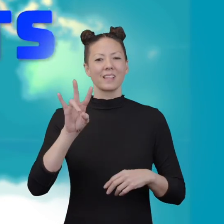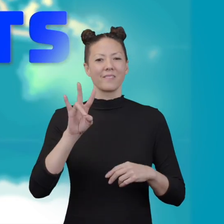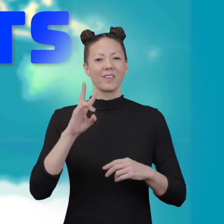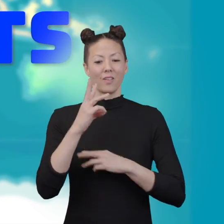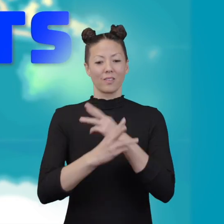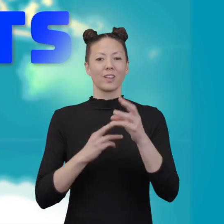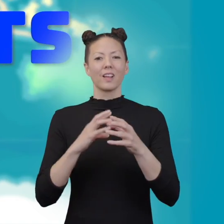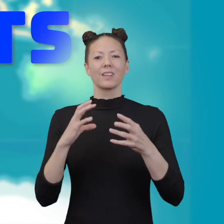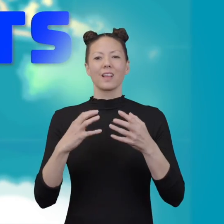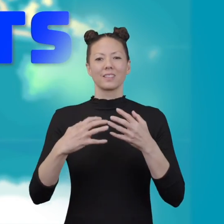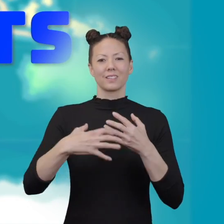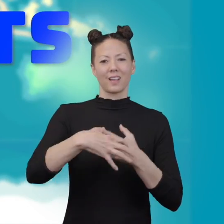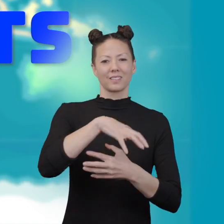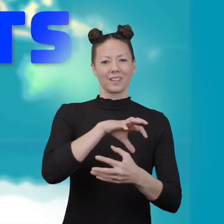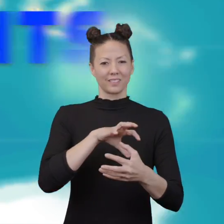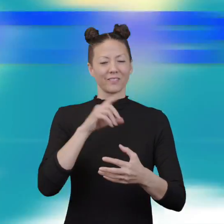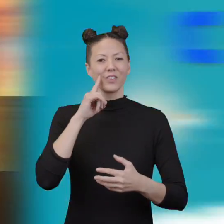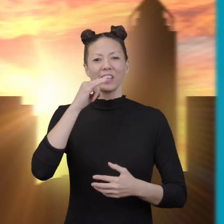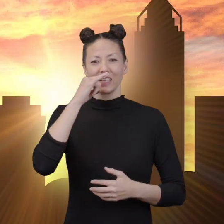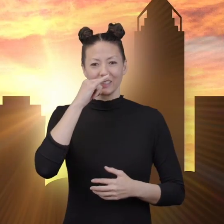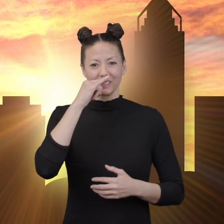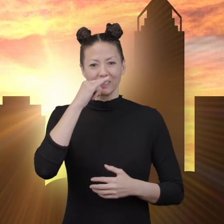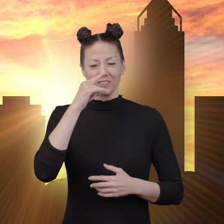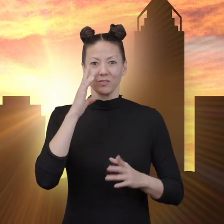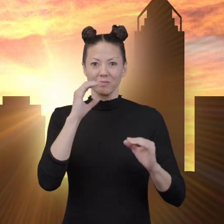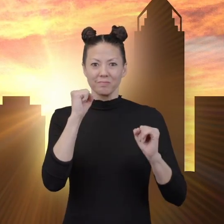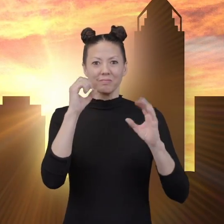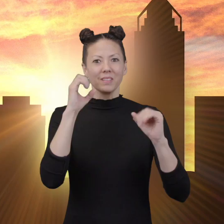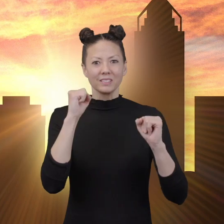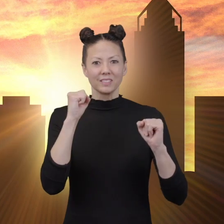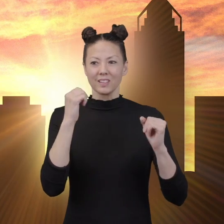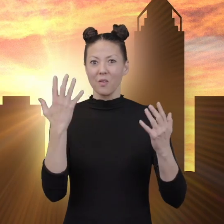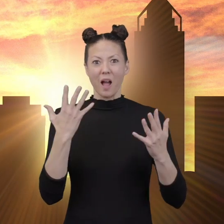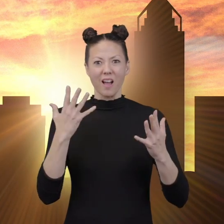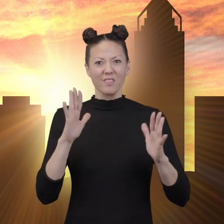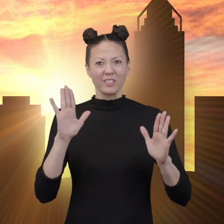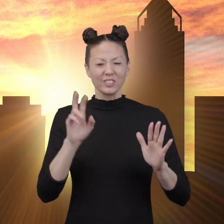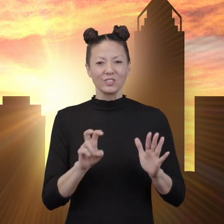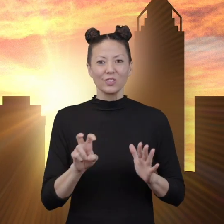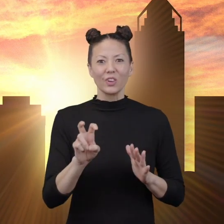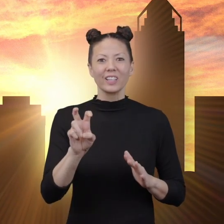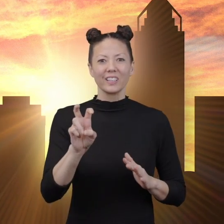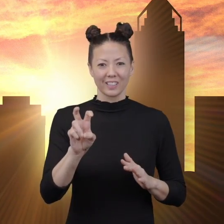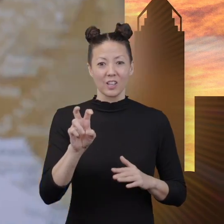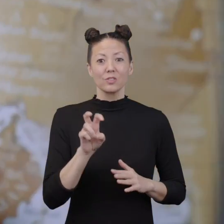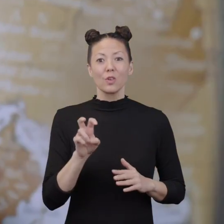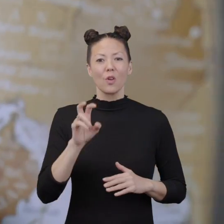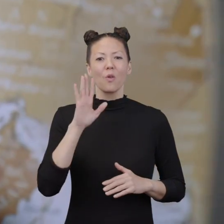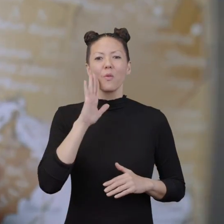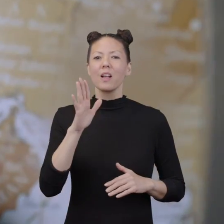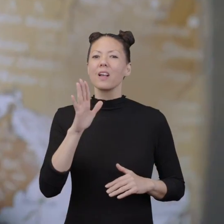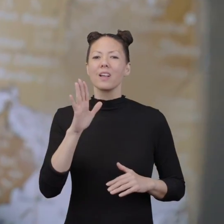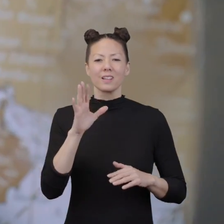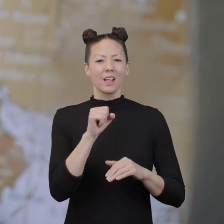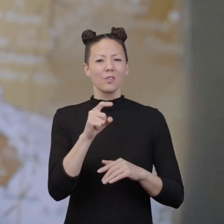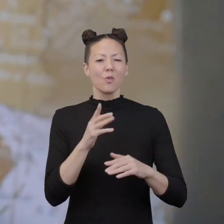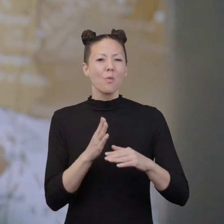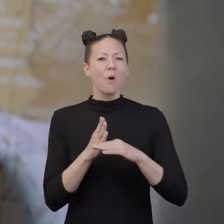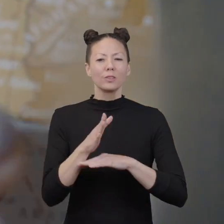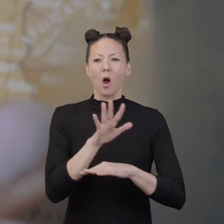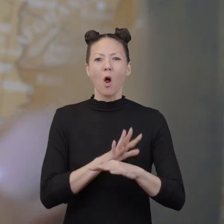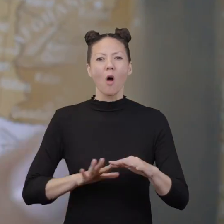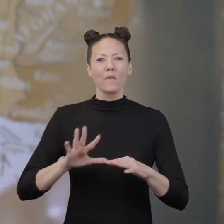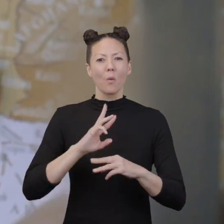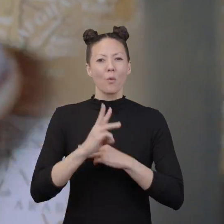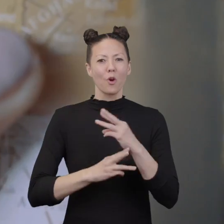7 continents for kids. You're about to embark on an amazing journey. A journey that will take you across